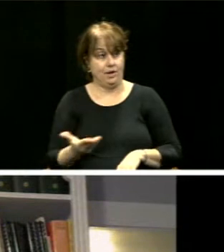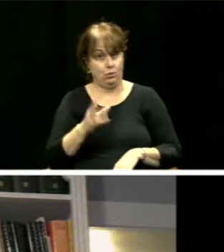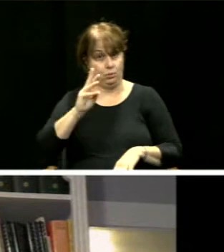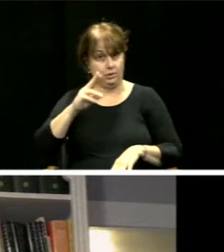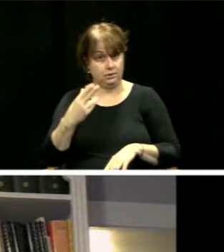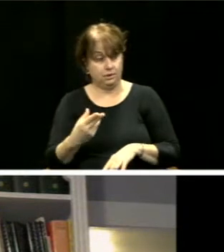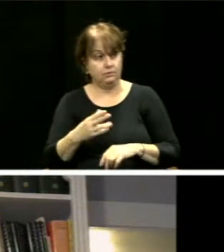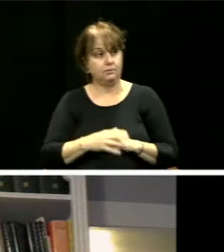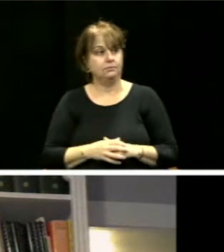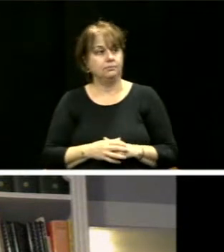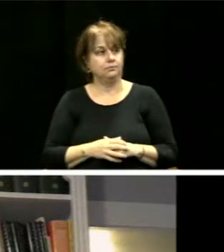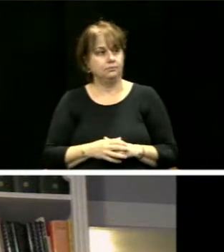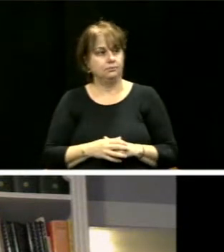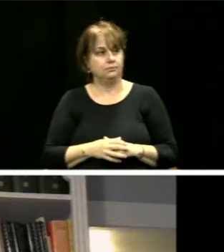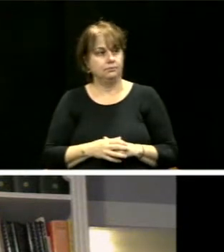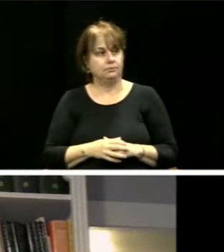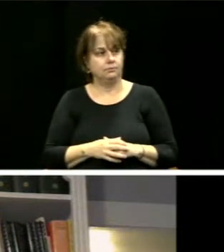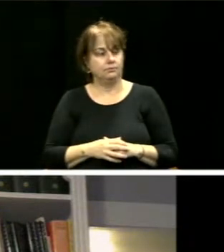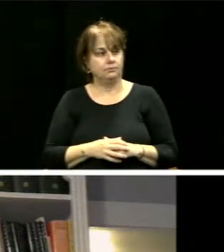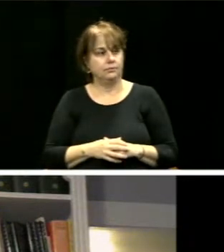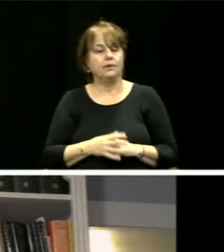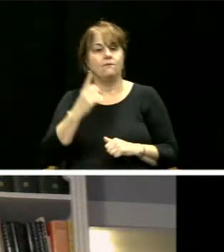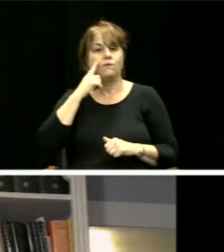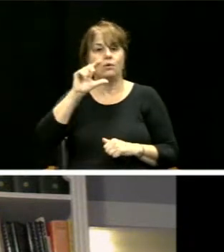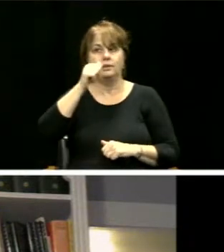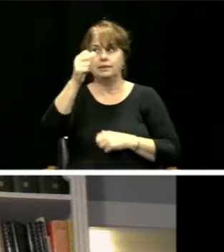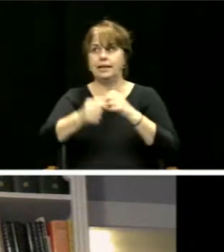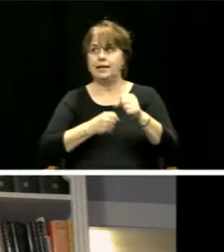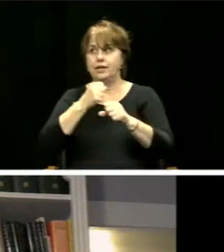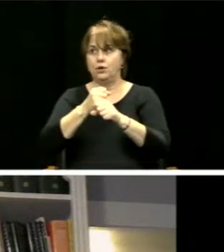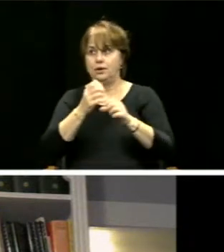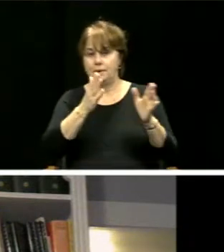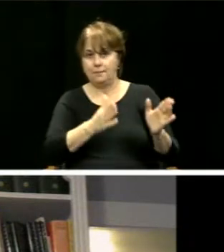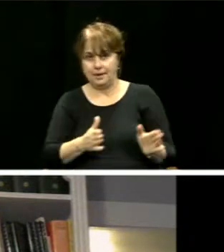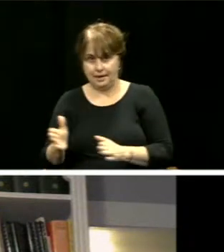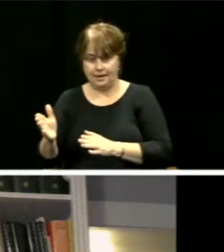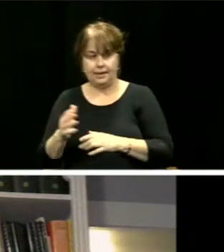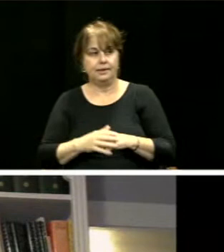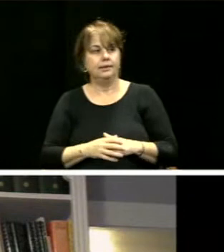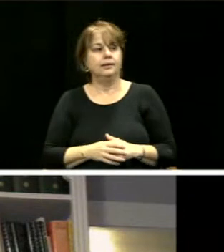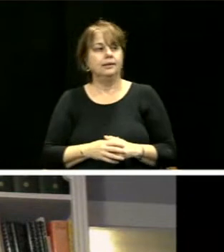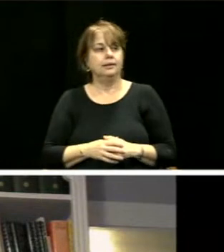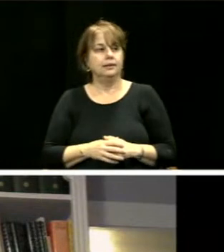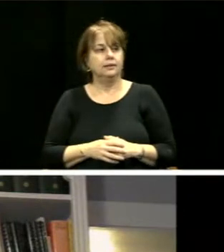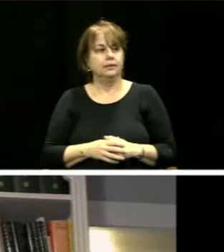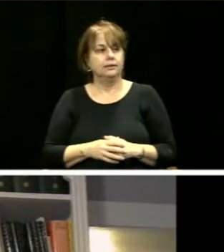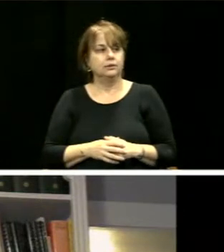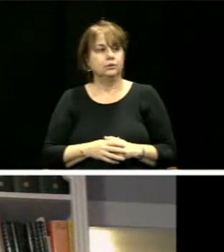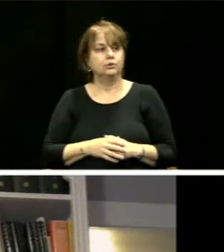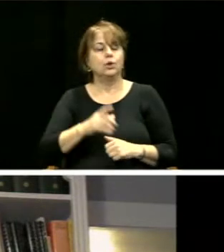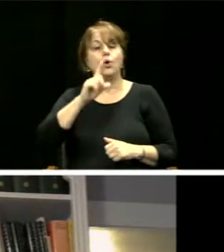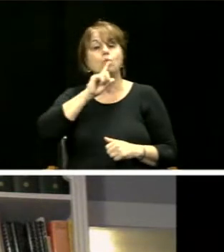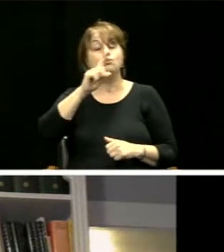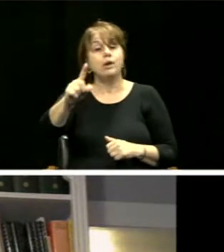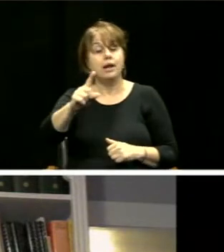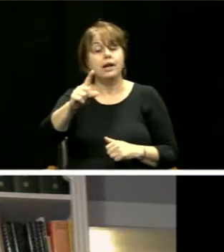and this is regards to the 10-year planning. Mortgages are 30 years.